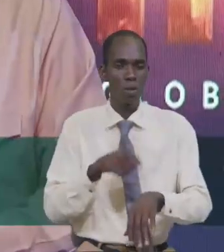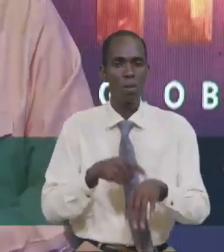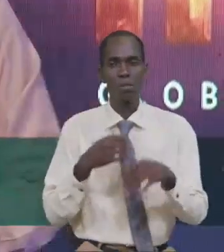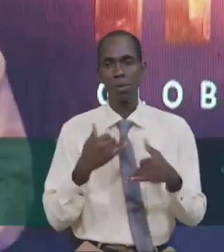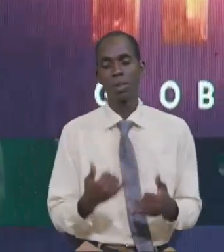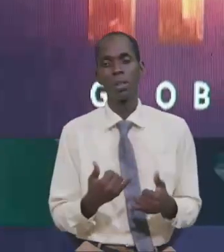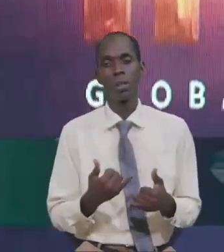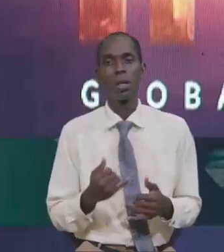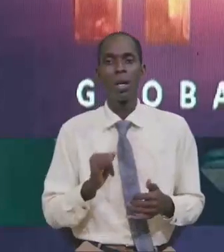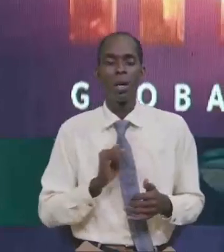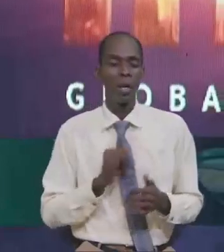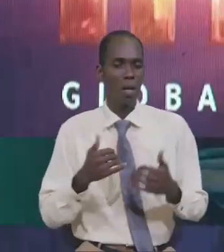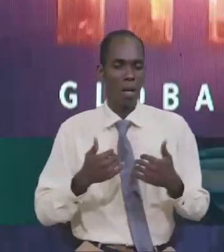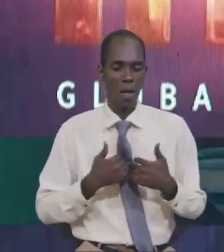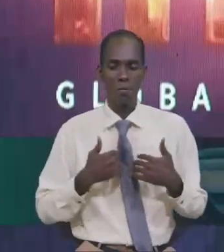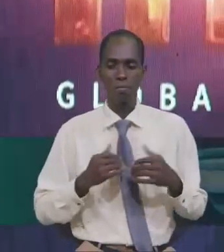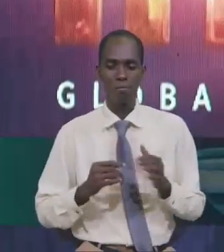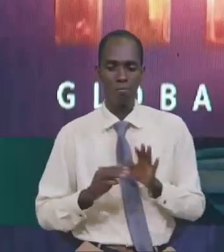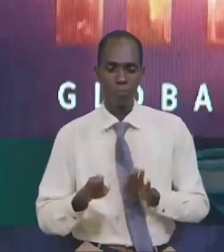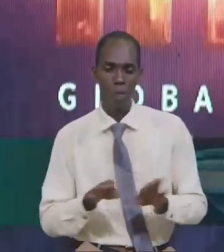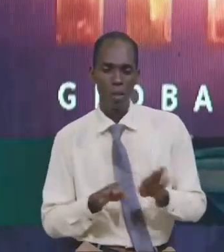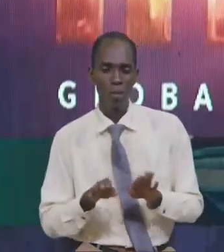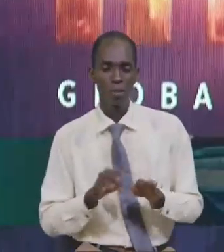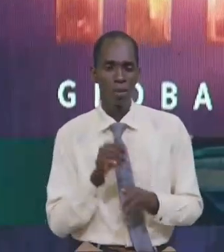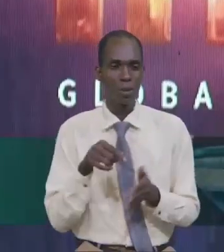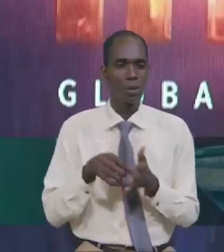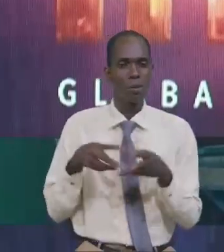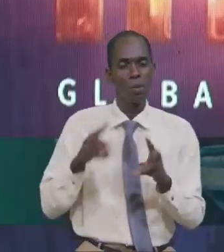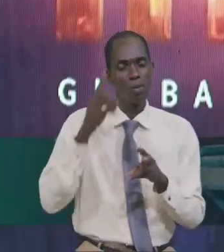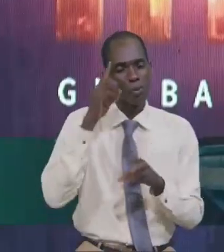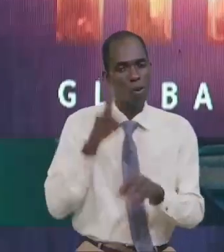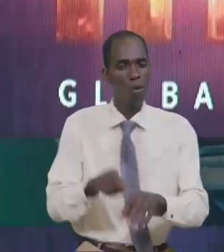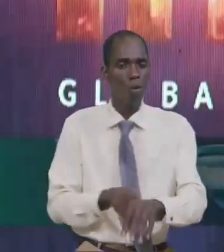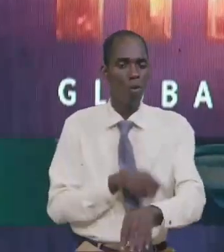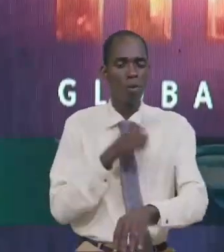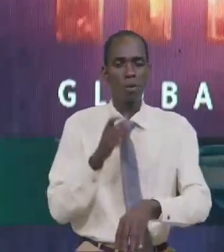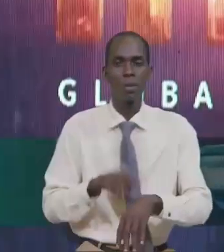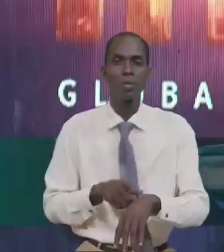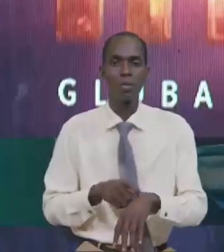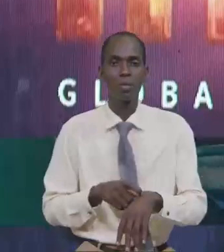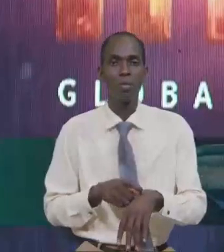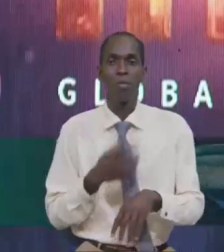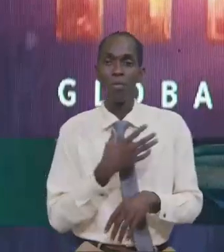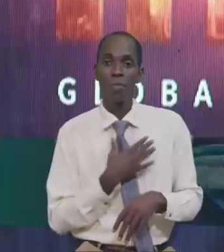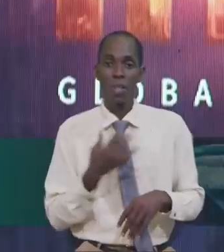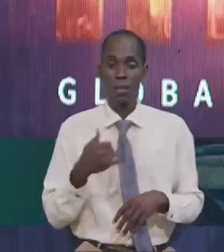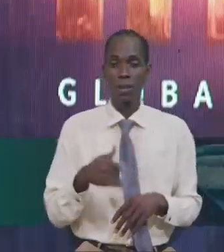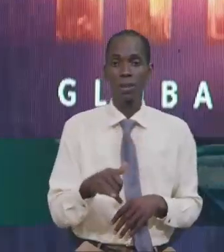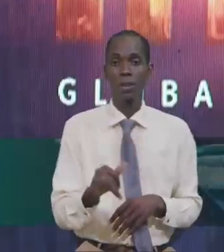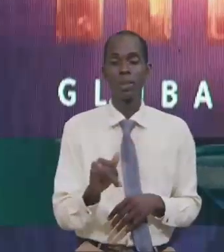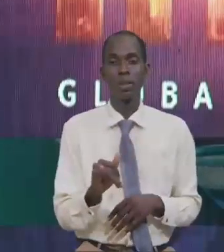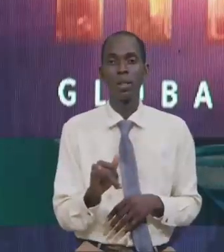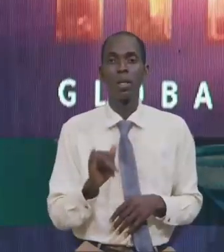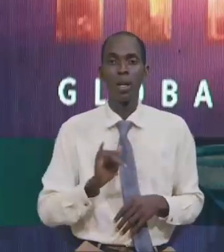And yet, I have not got what I thought I will get.